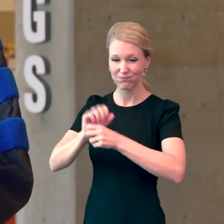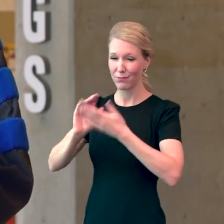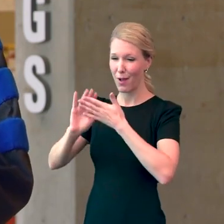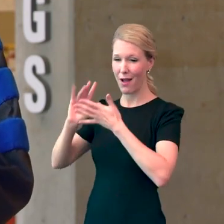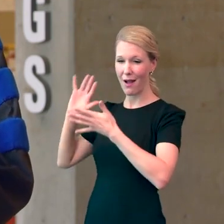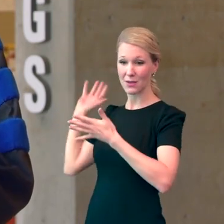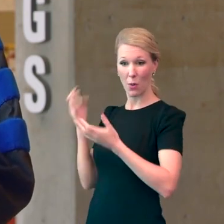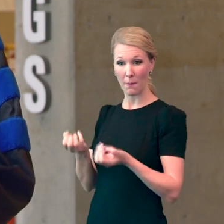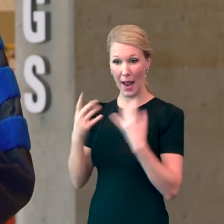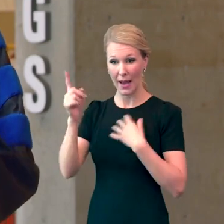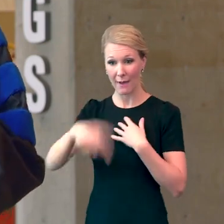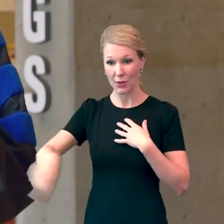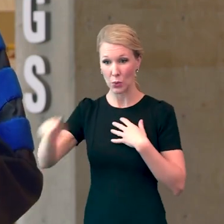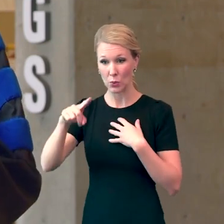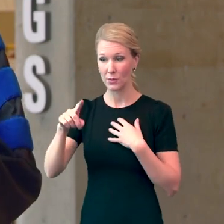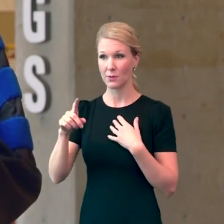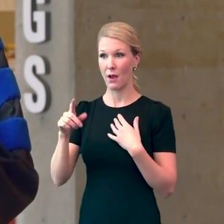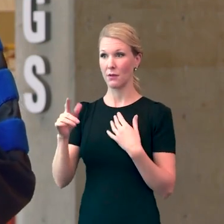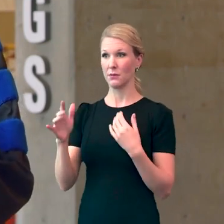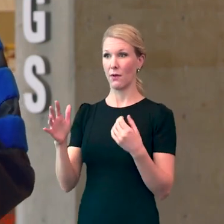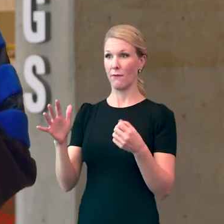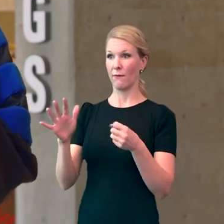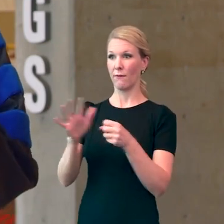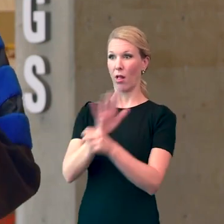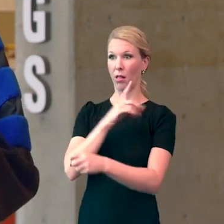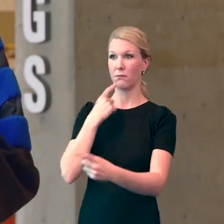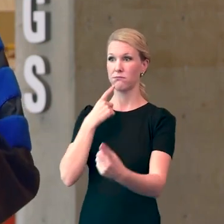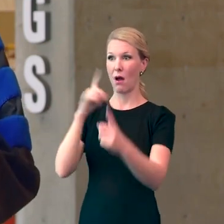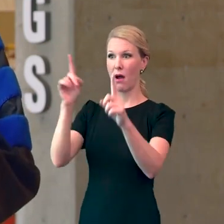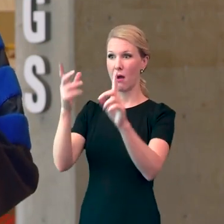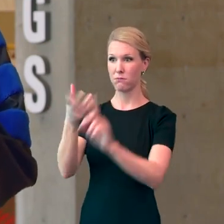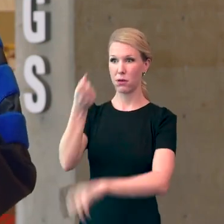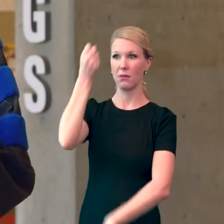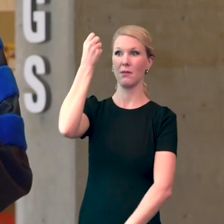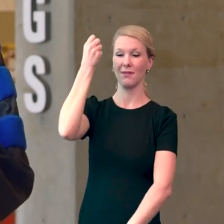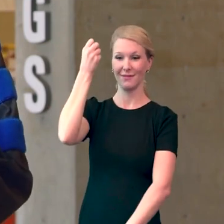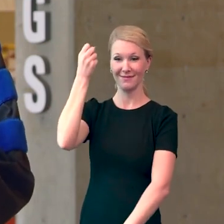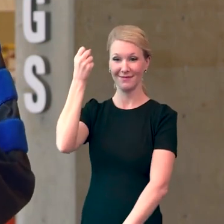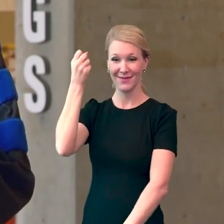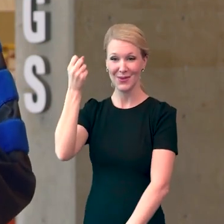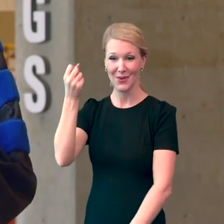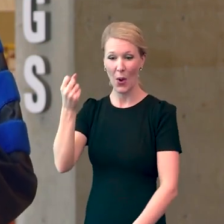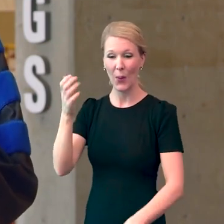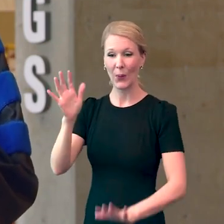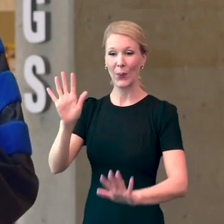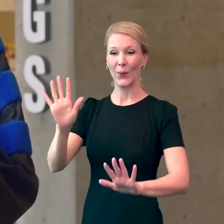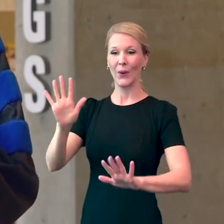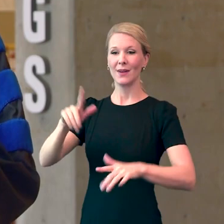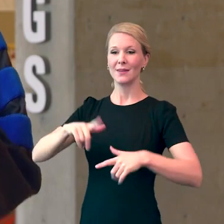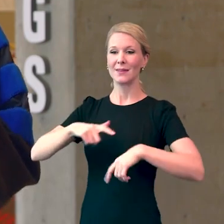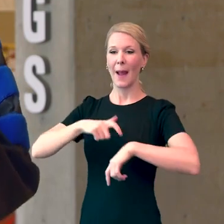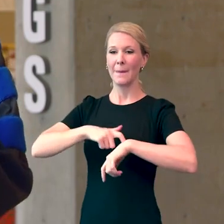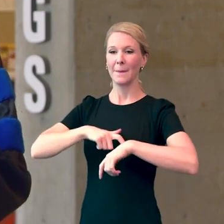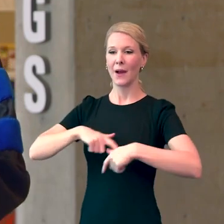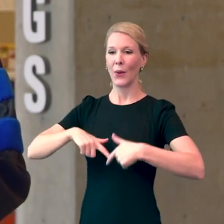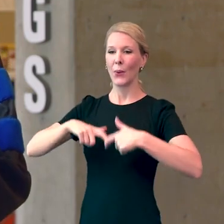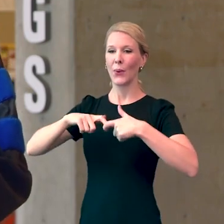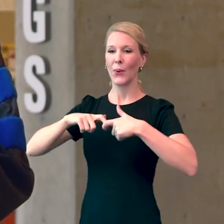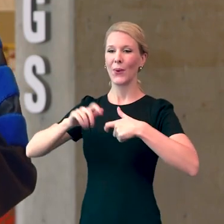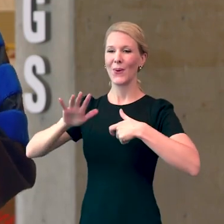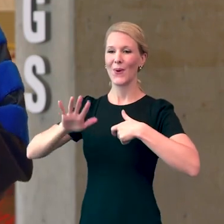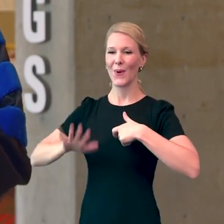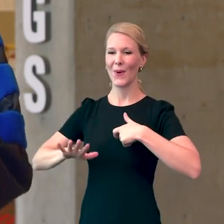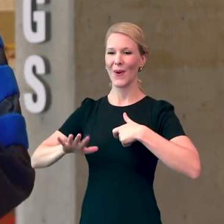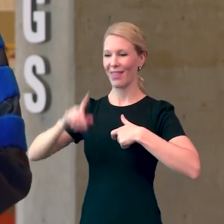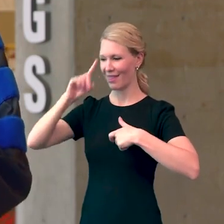this process. For many of you, this will be the full attainment of your academic dreams. So take a little